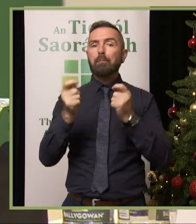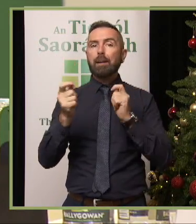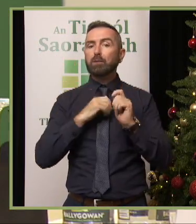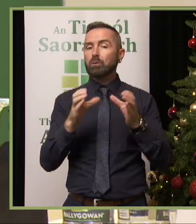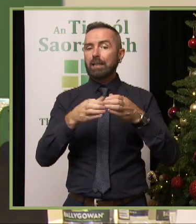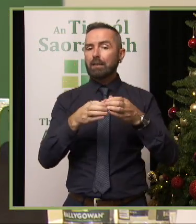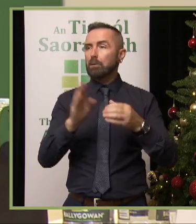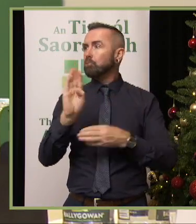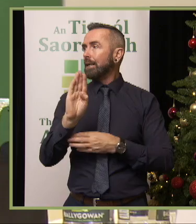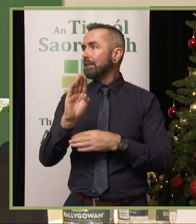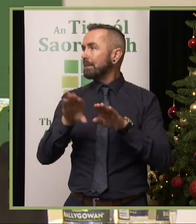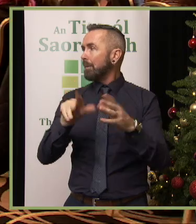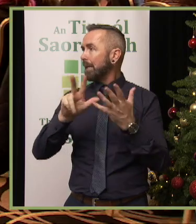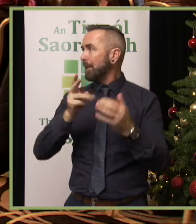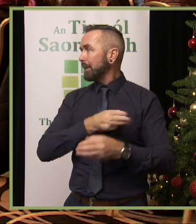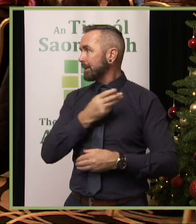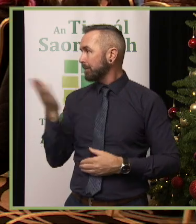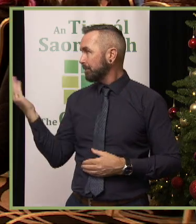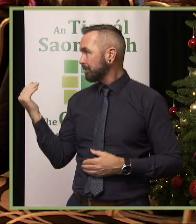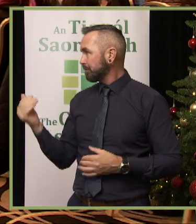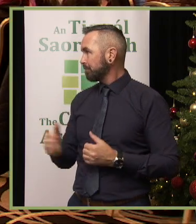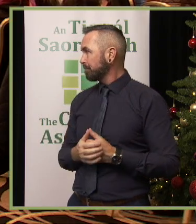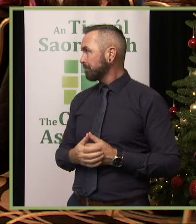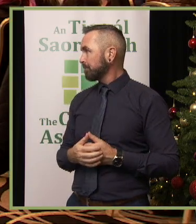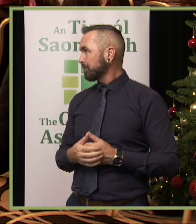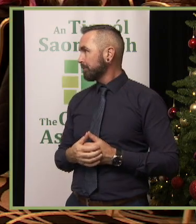section. Brendan, table 8, please.